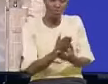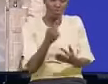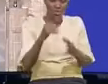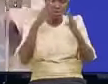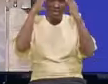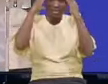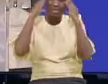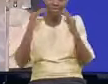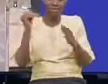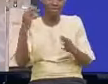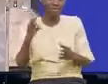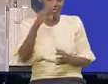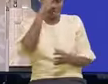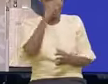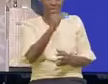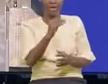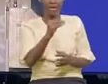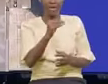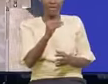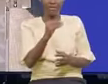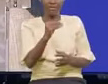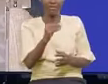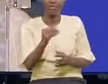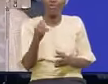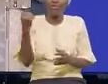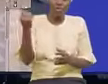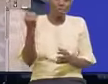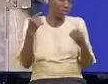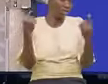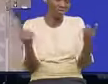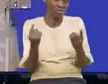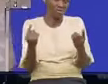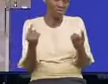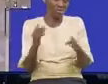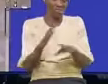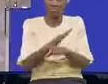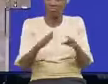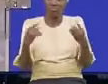E cha nu ye me ame gbeto gbe tona kwa e ha to me. Ne gbe